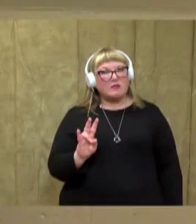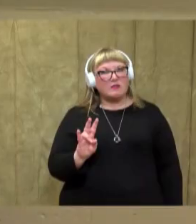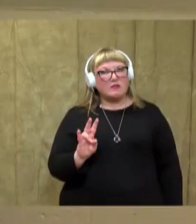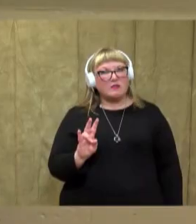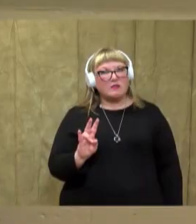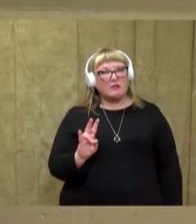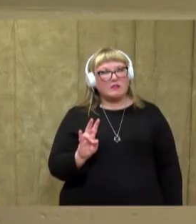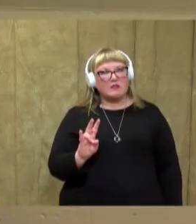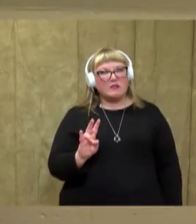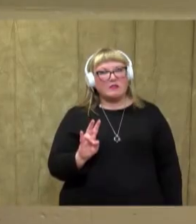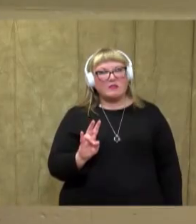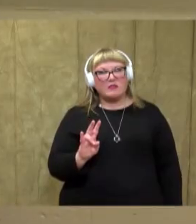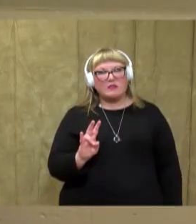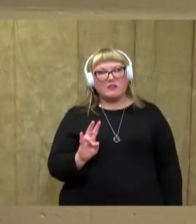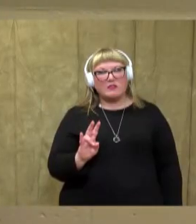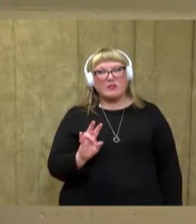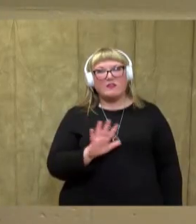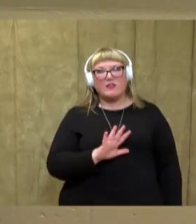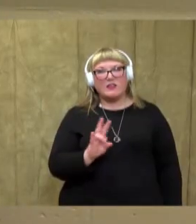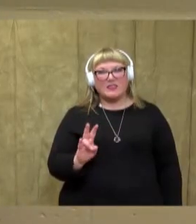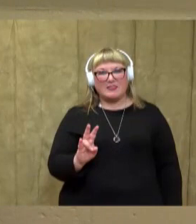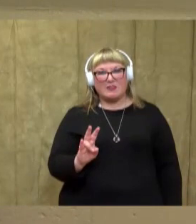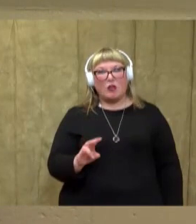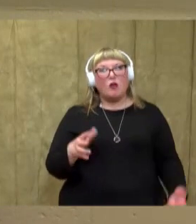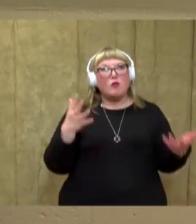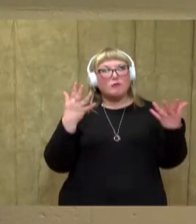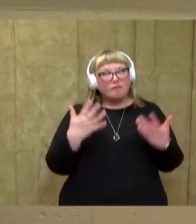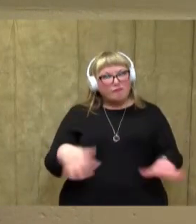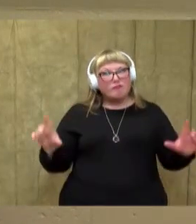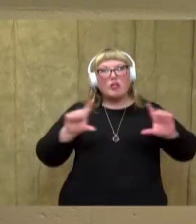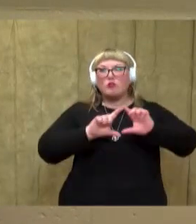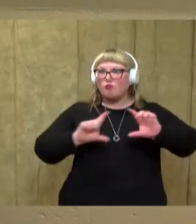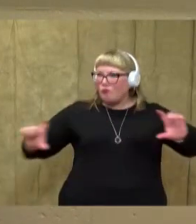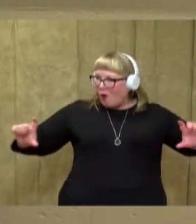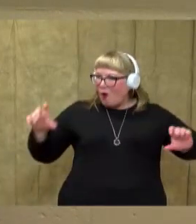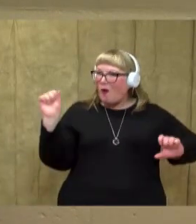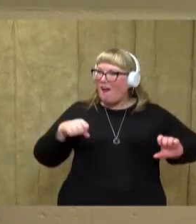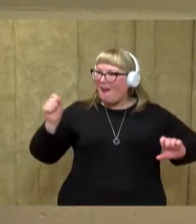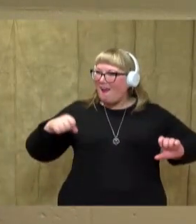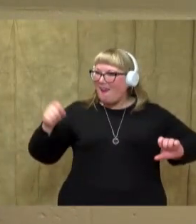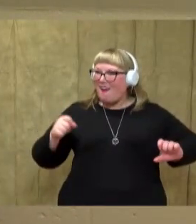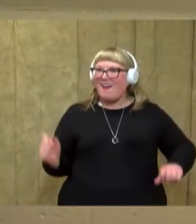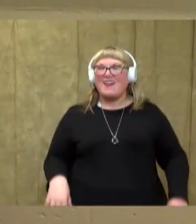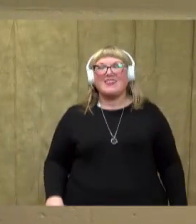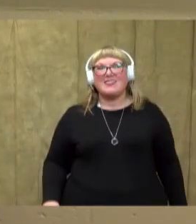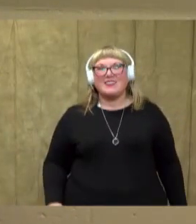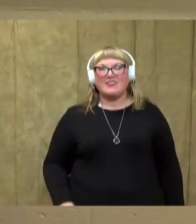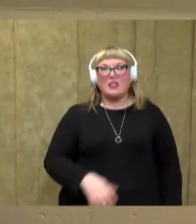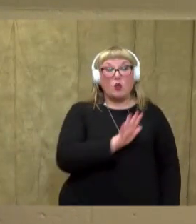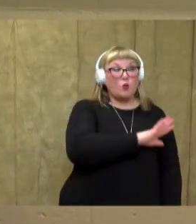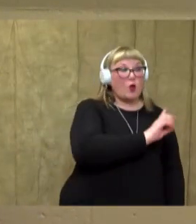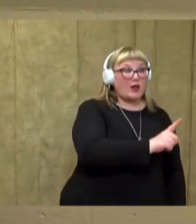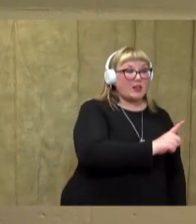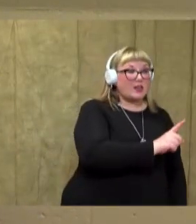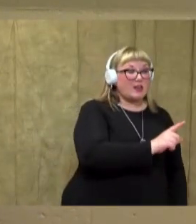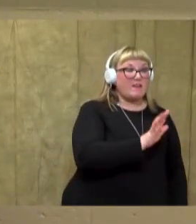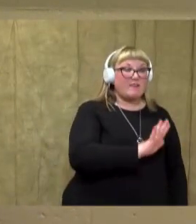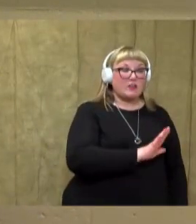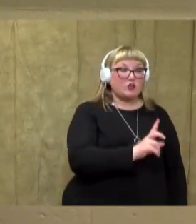This number, this is 57. Very good, and we've completed another row. So let's count that one.